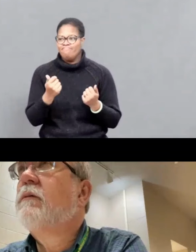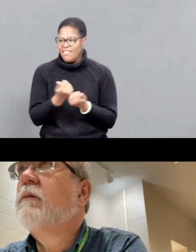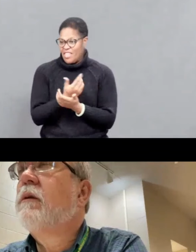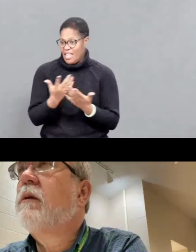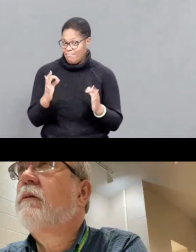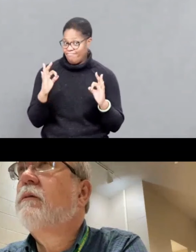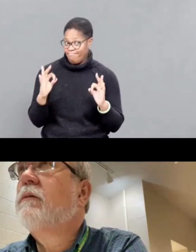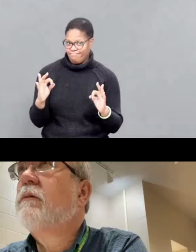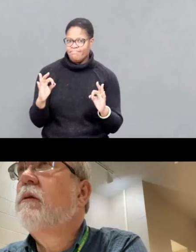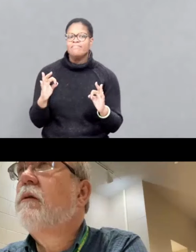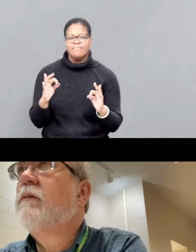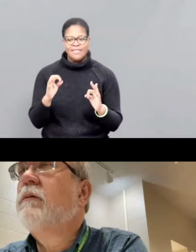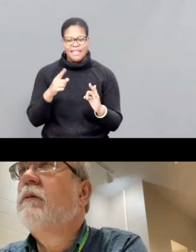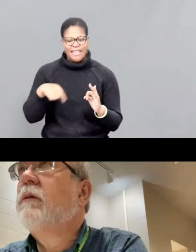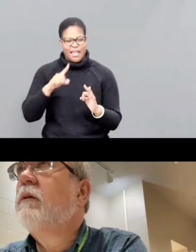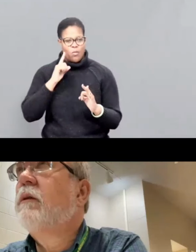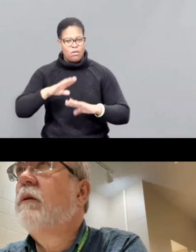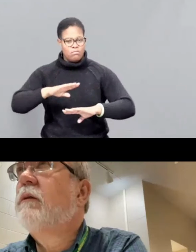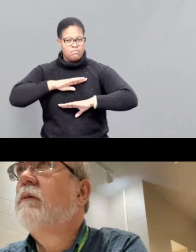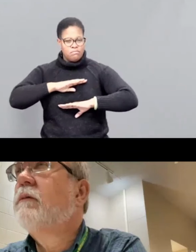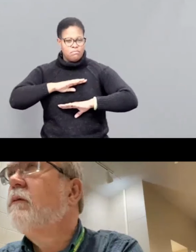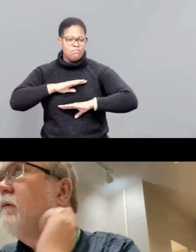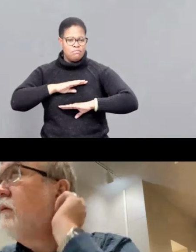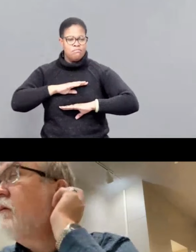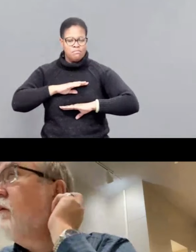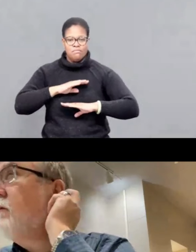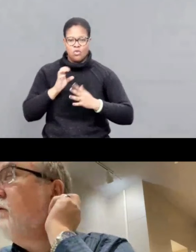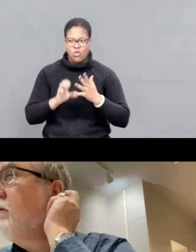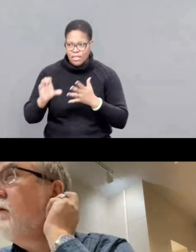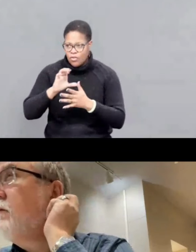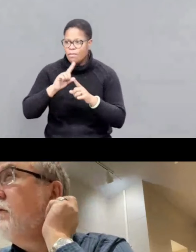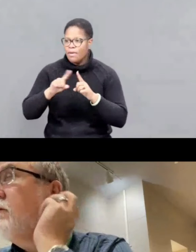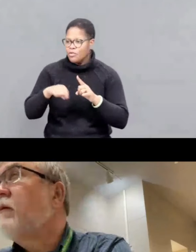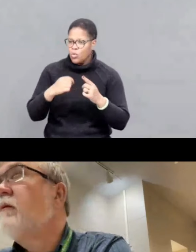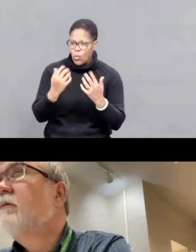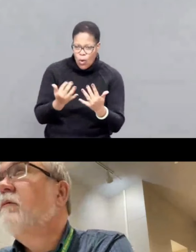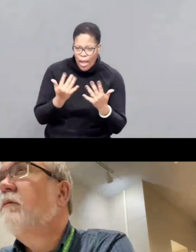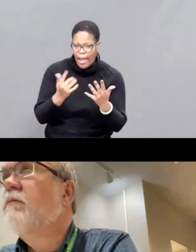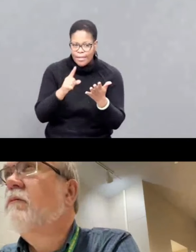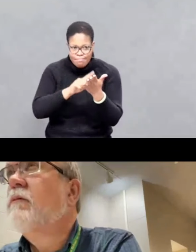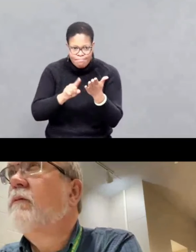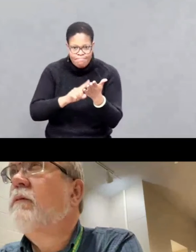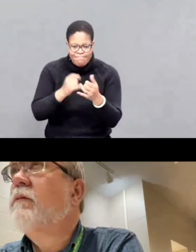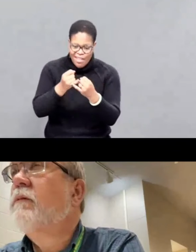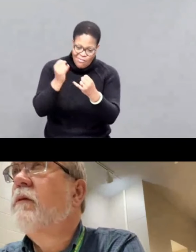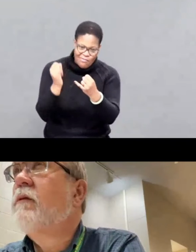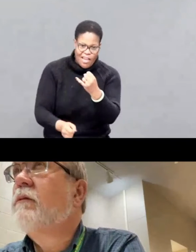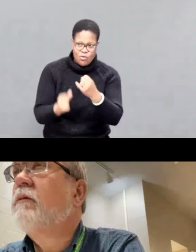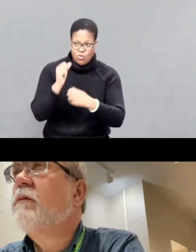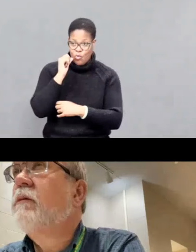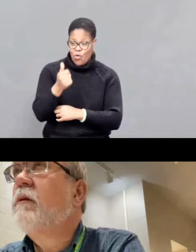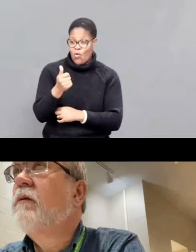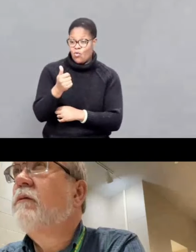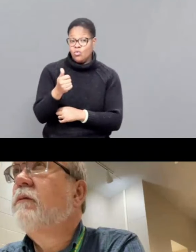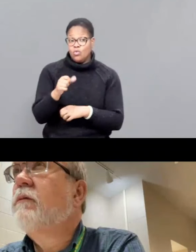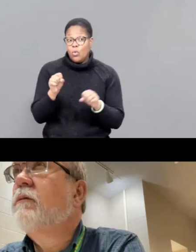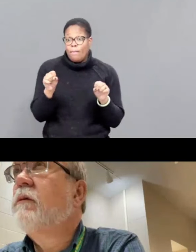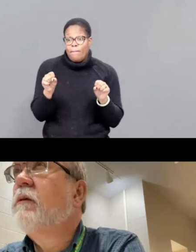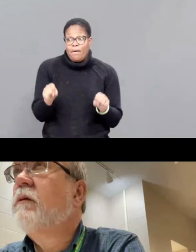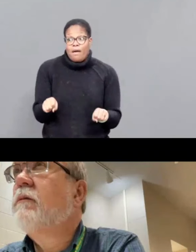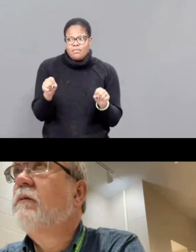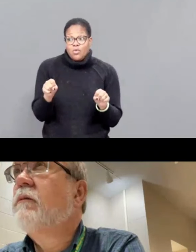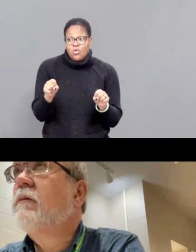for them to meet the eligibility criteria, but we have to wait and review everything and finalize it tomorrow. So there's a possibility that we